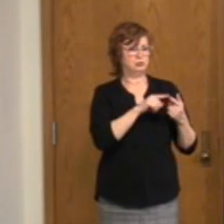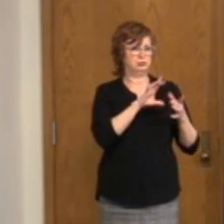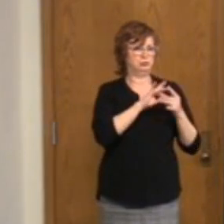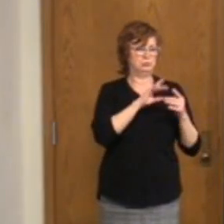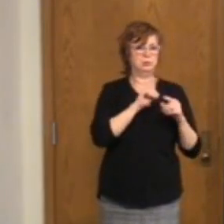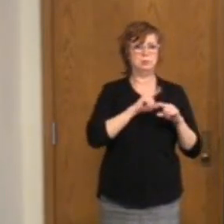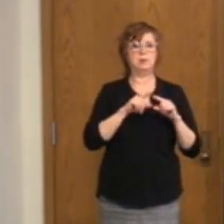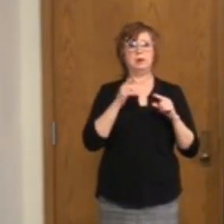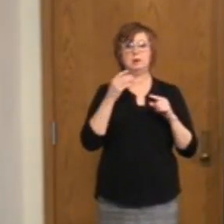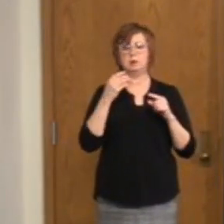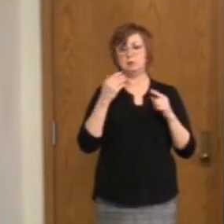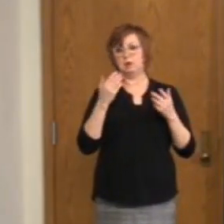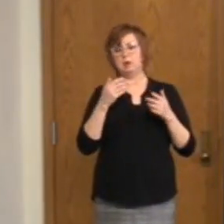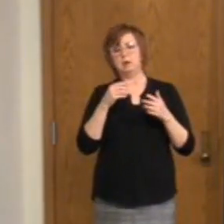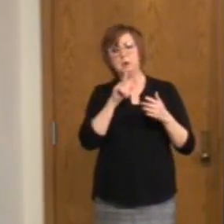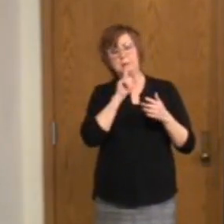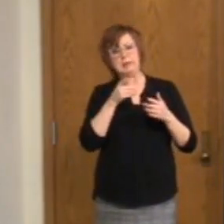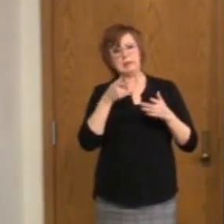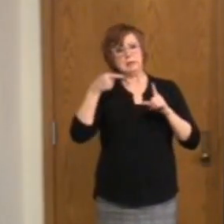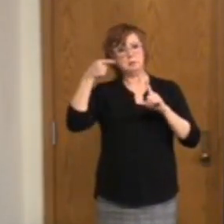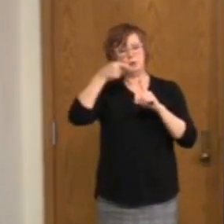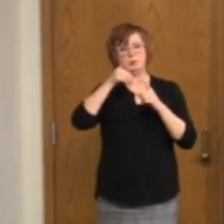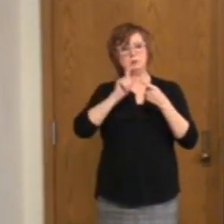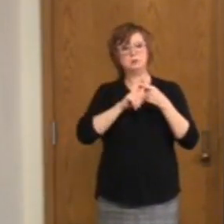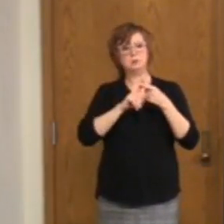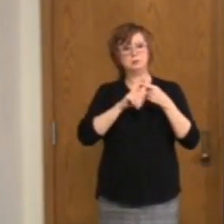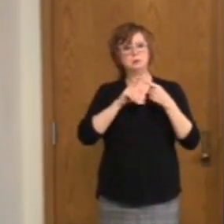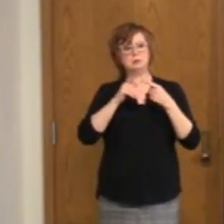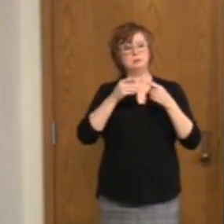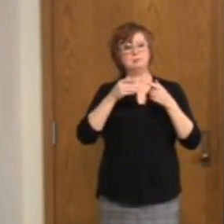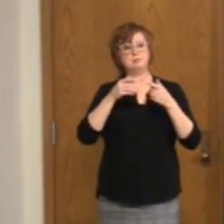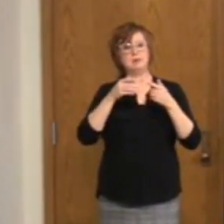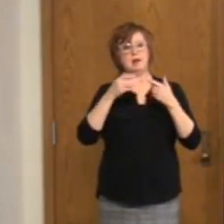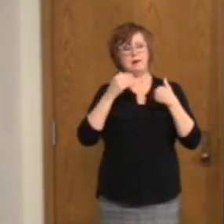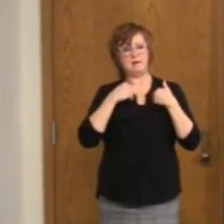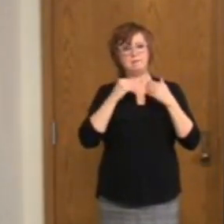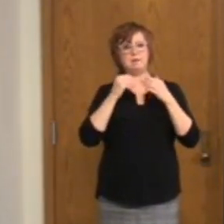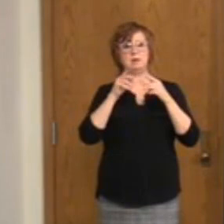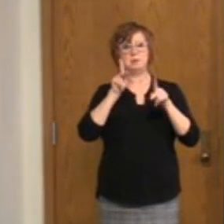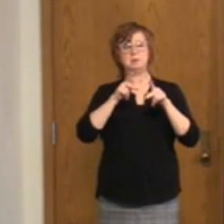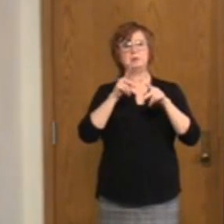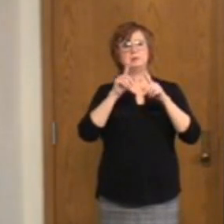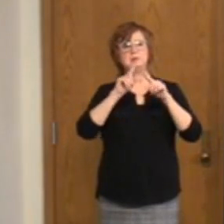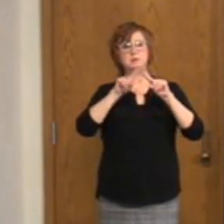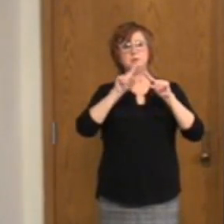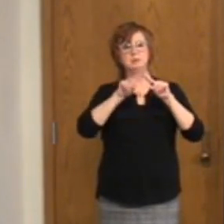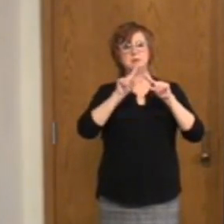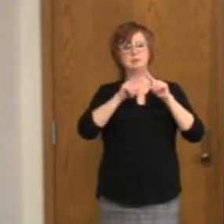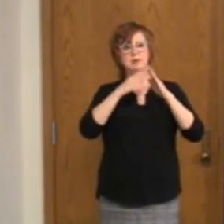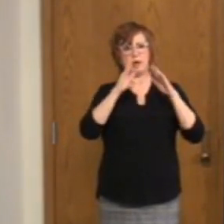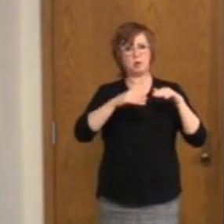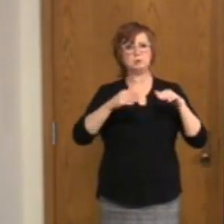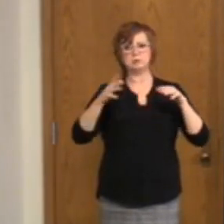but maybe moving to a less restrictive environment, understanding the